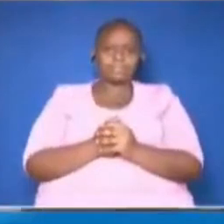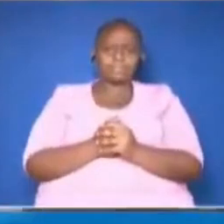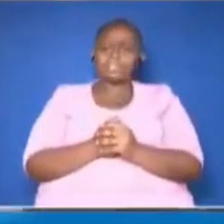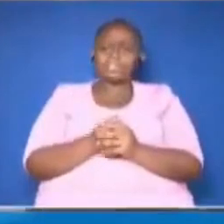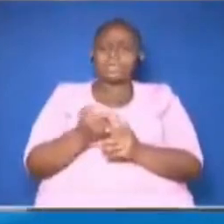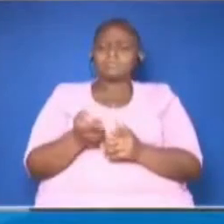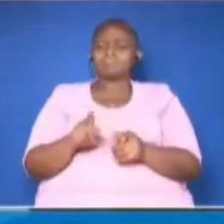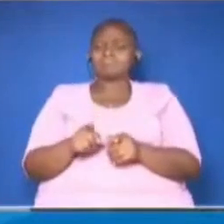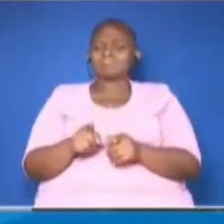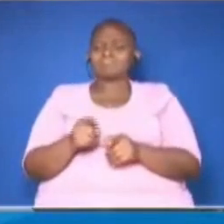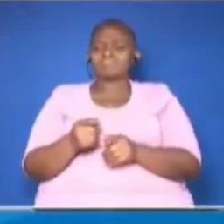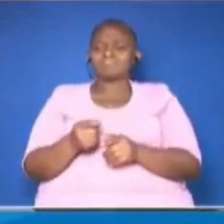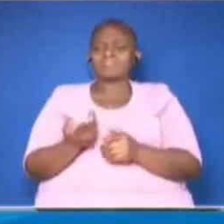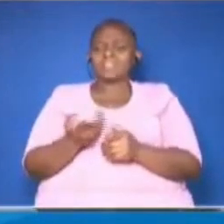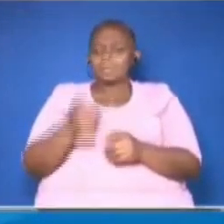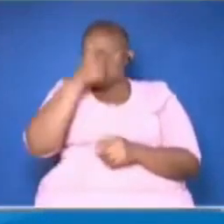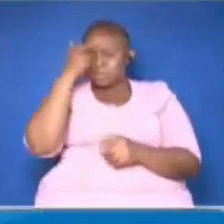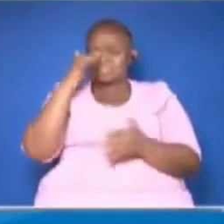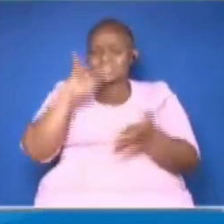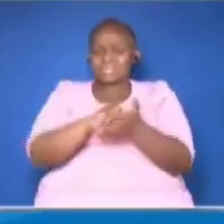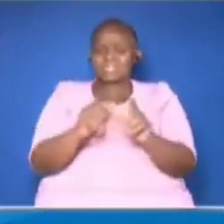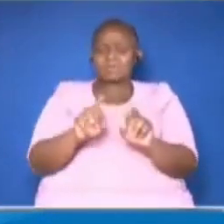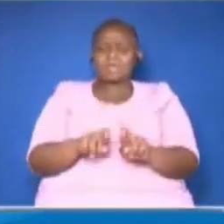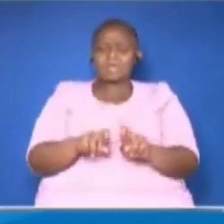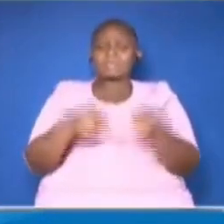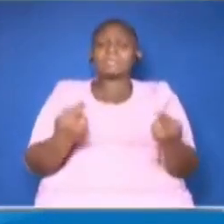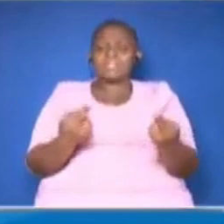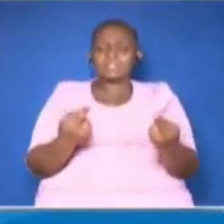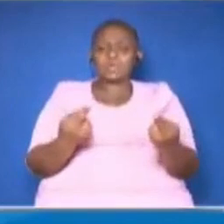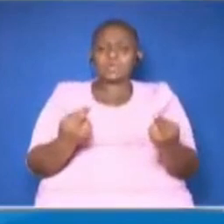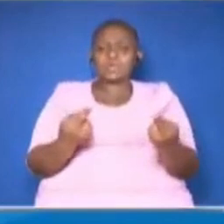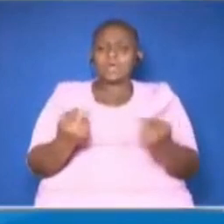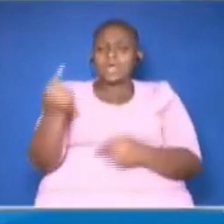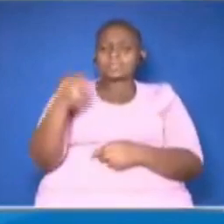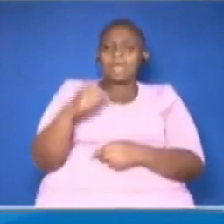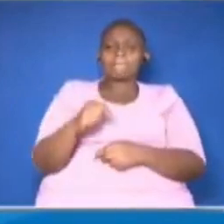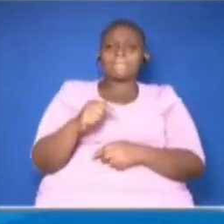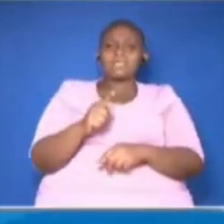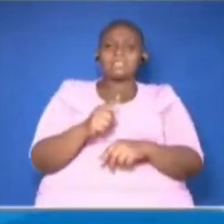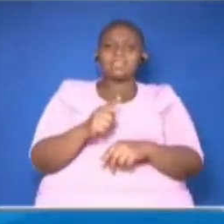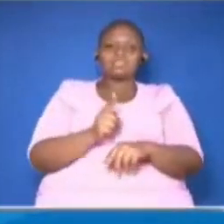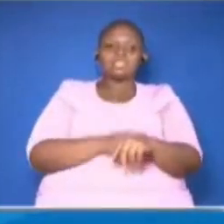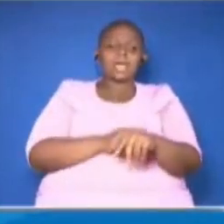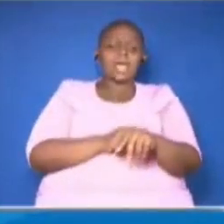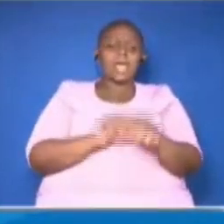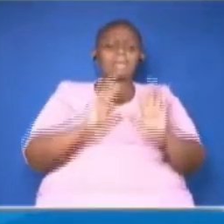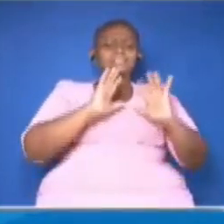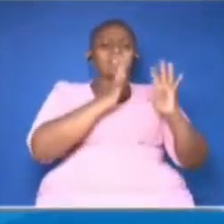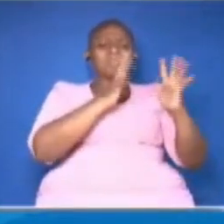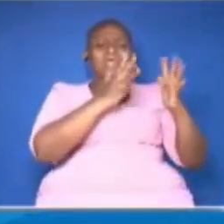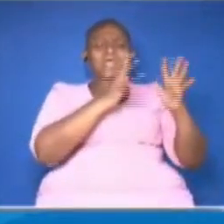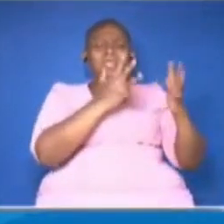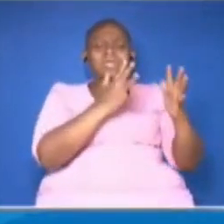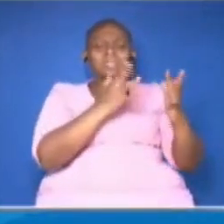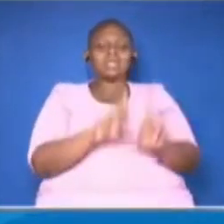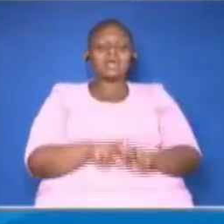And because that revelation came during that great celebration